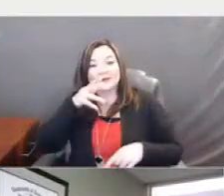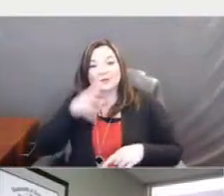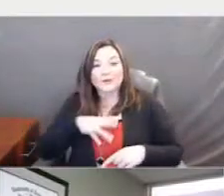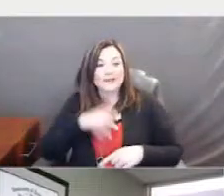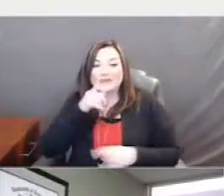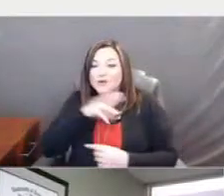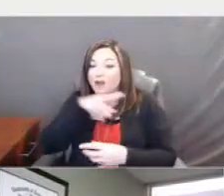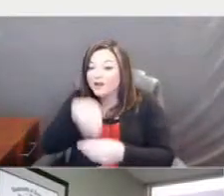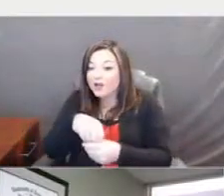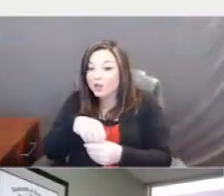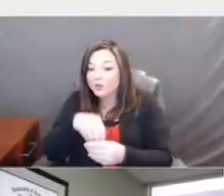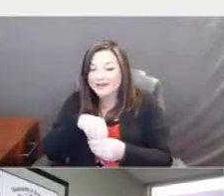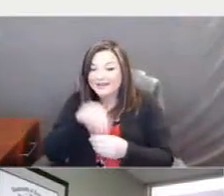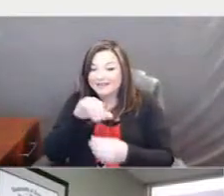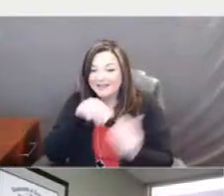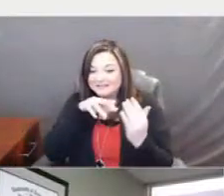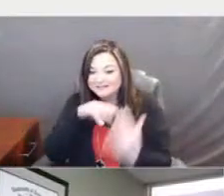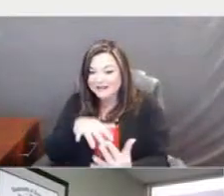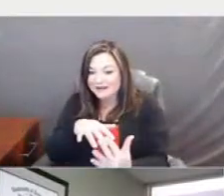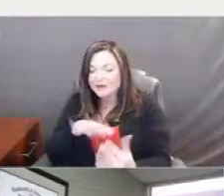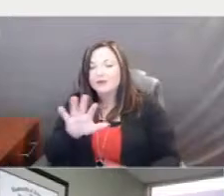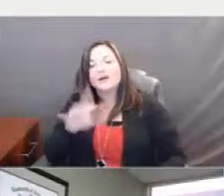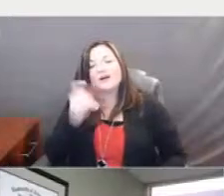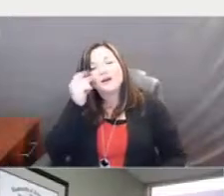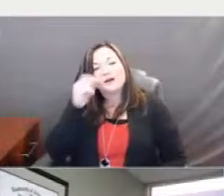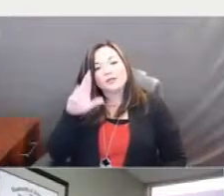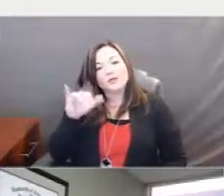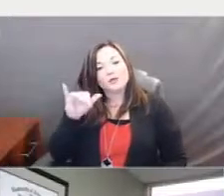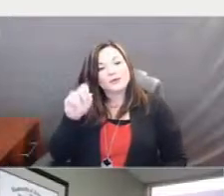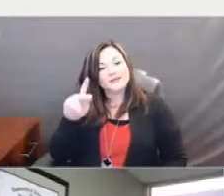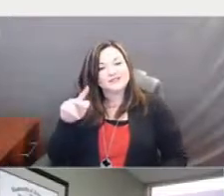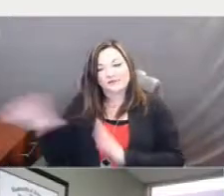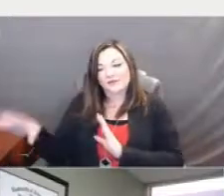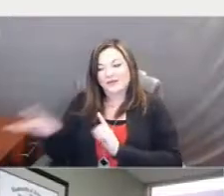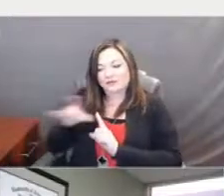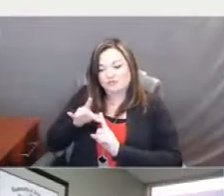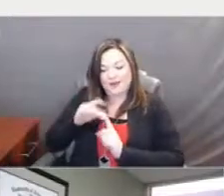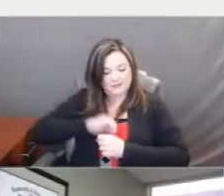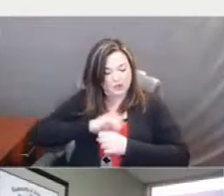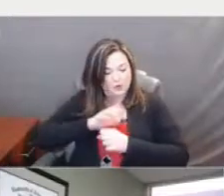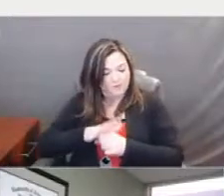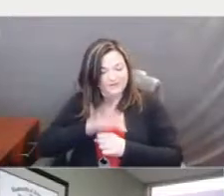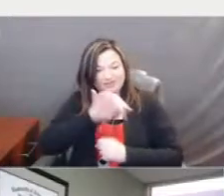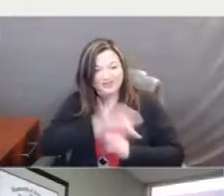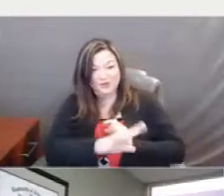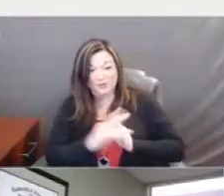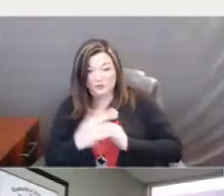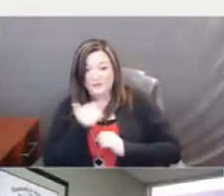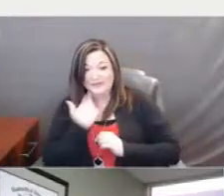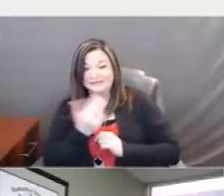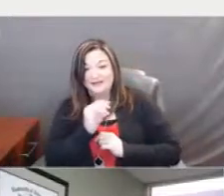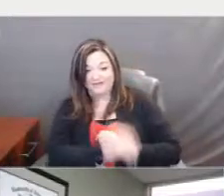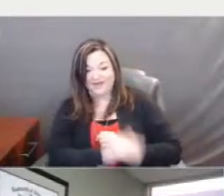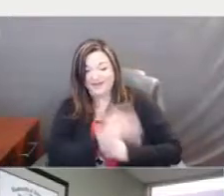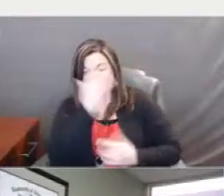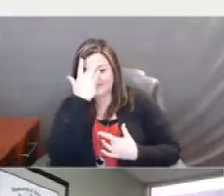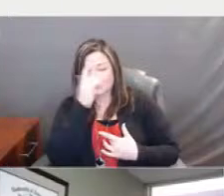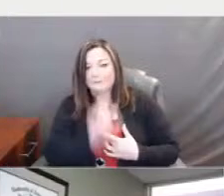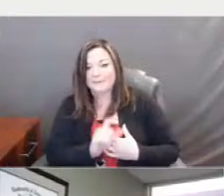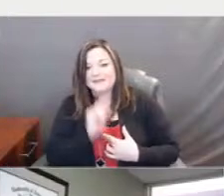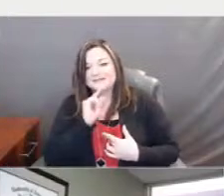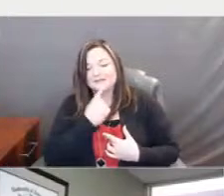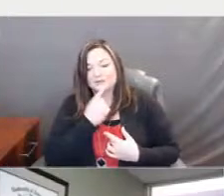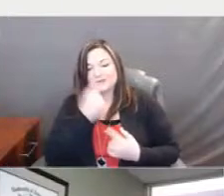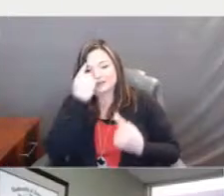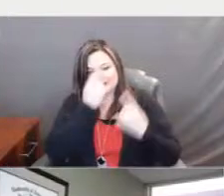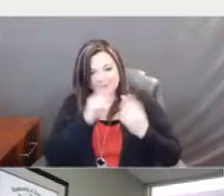included in the studies, the risk of contracting COVID, the risk of disease, should seriously be considered as one makes a